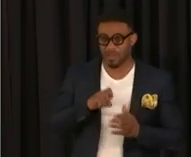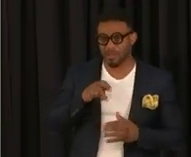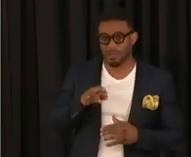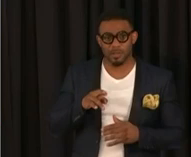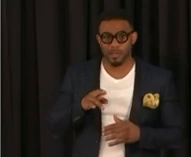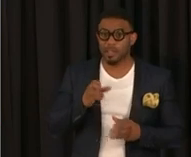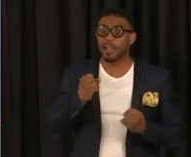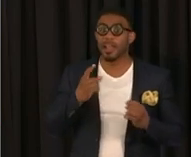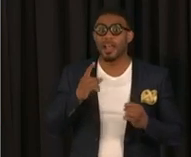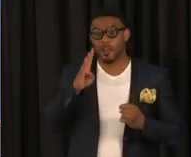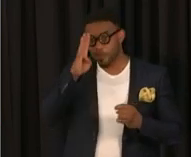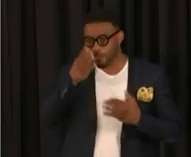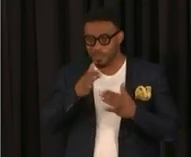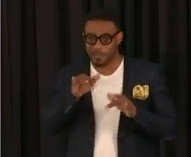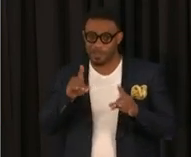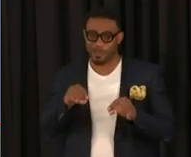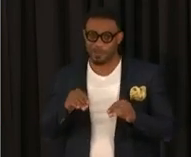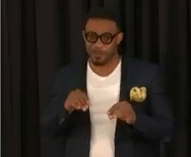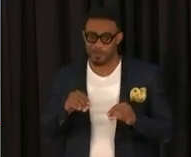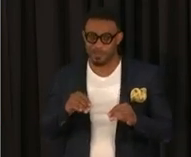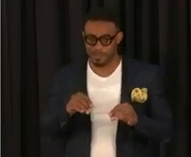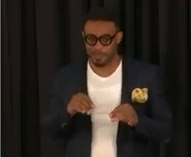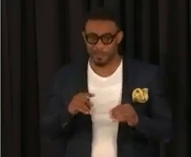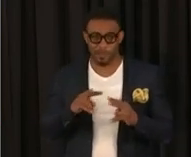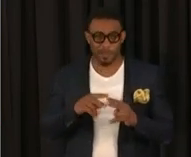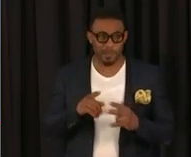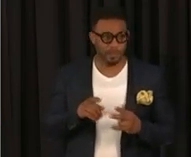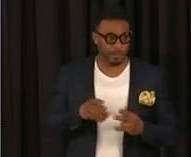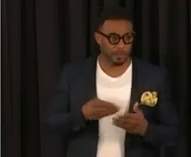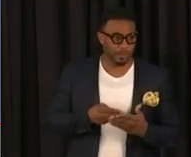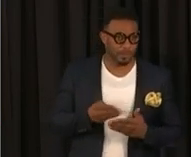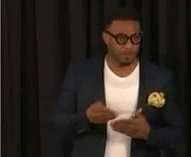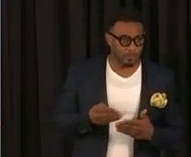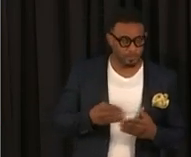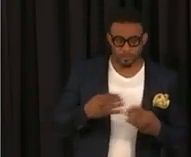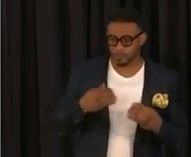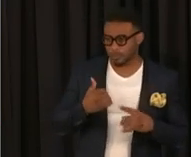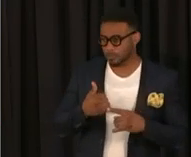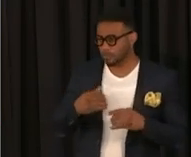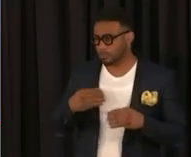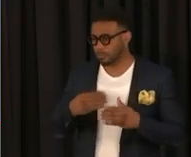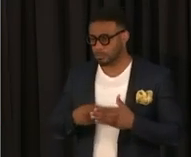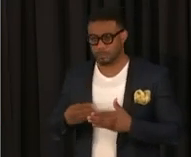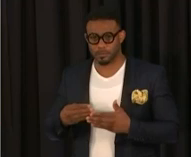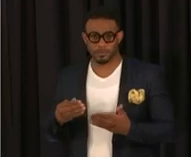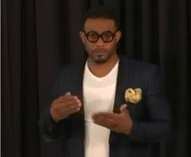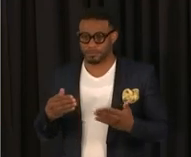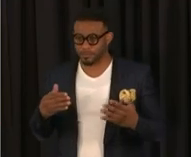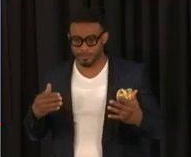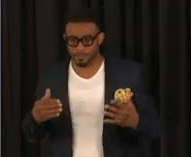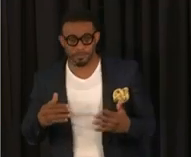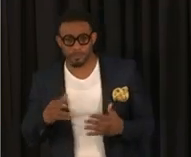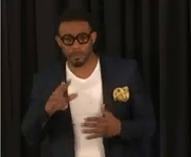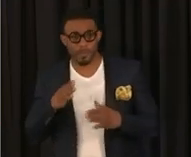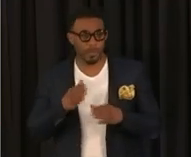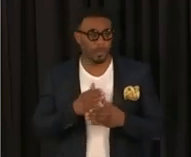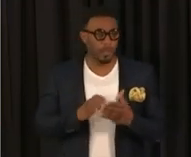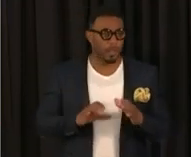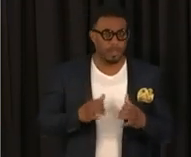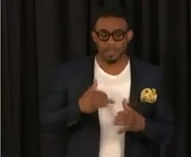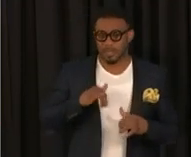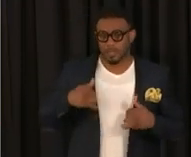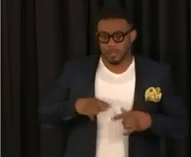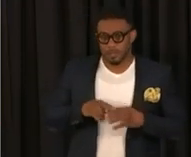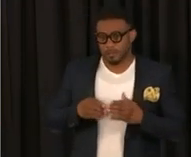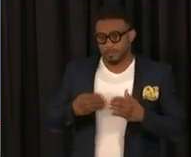afford solar, there are a lot of creative things that you can do, whether you buy it and own it yourself and monetize the RECs, or third-party